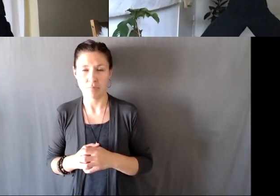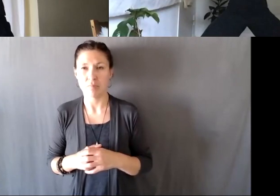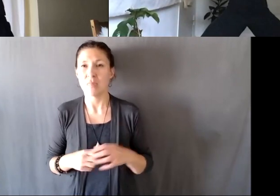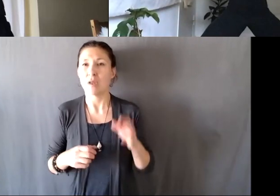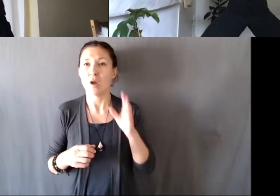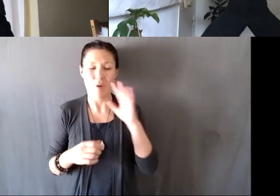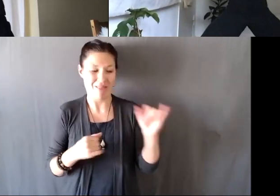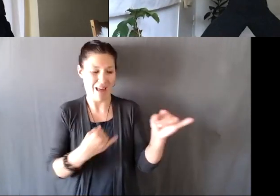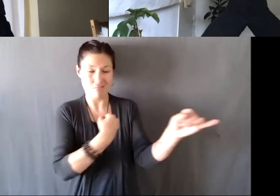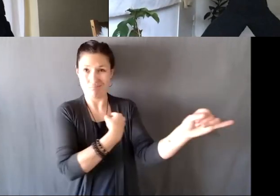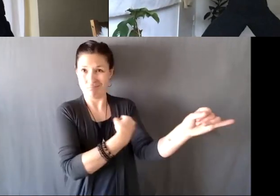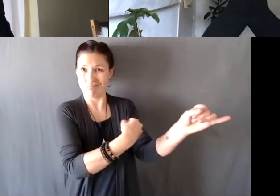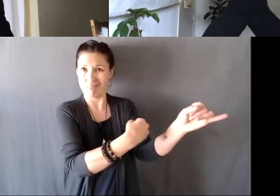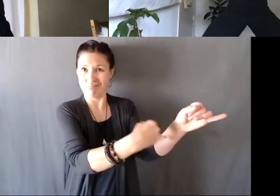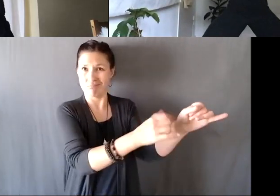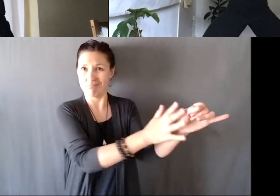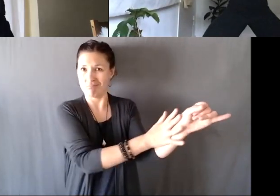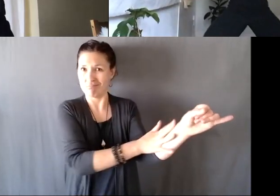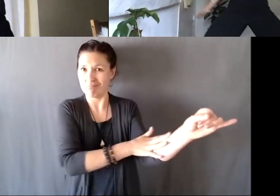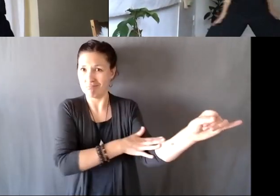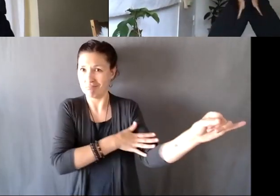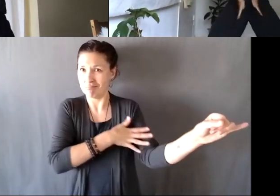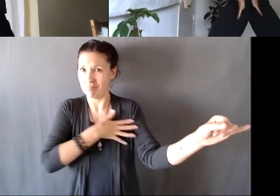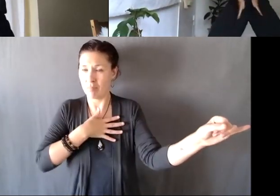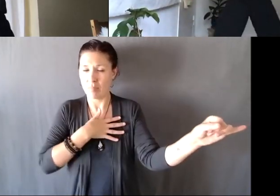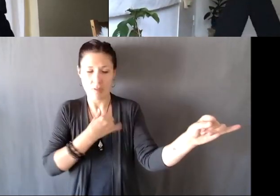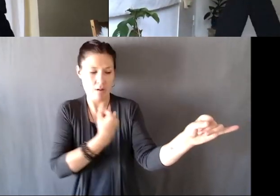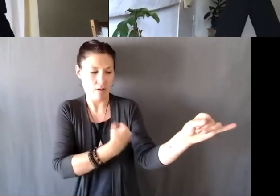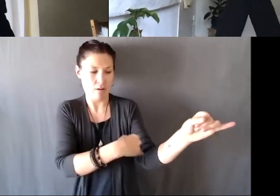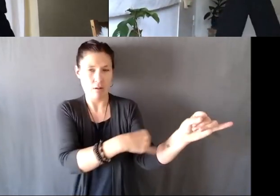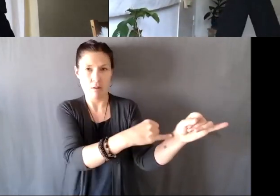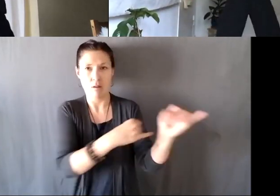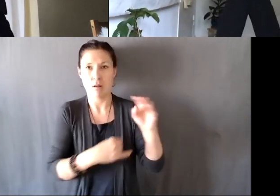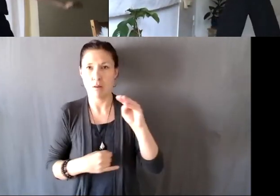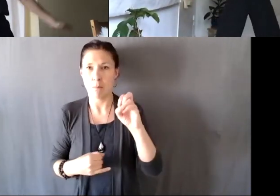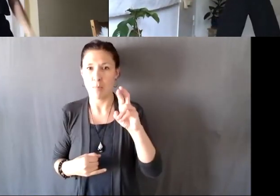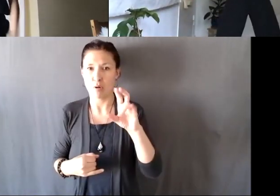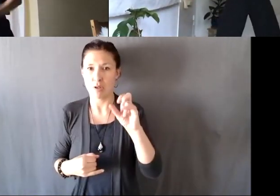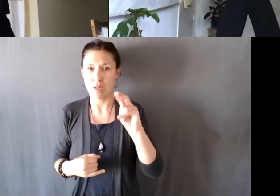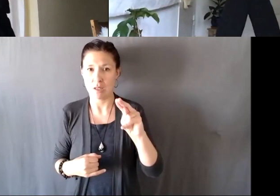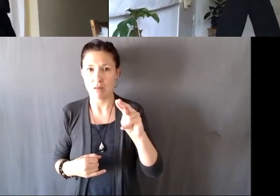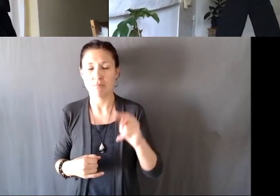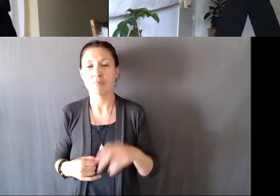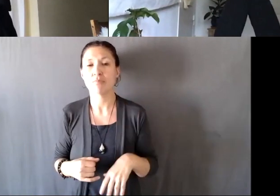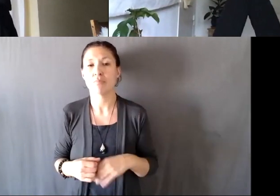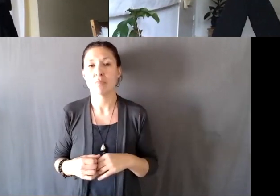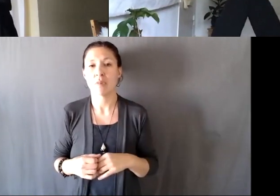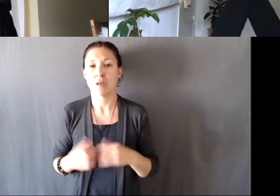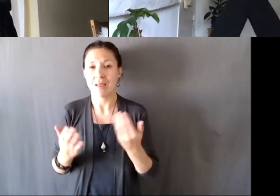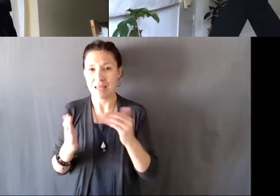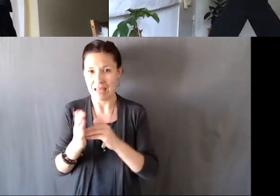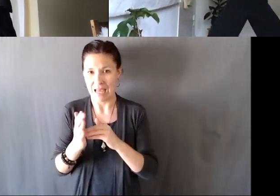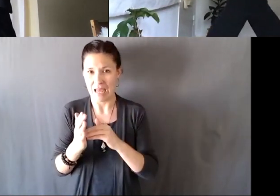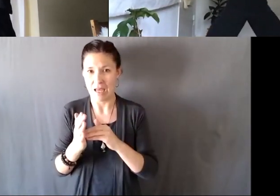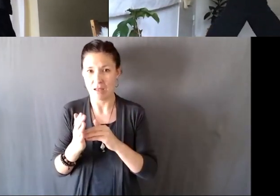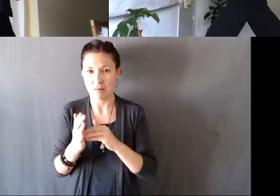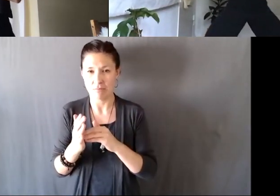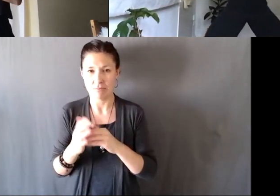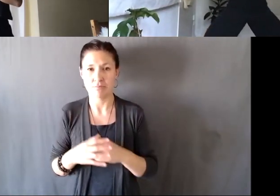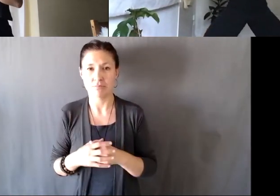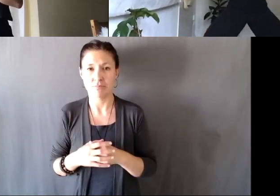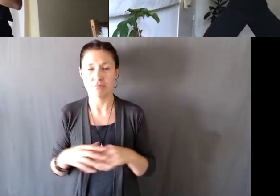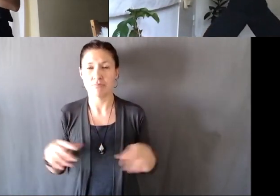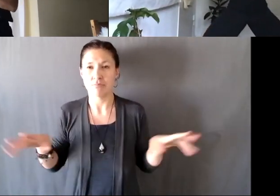Finger gazes over the pointer. Release, come up, come back down